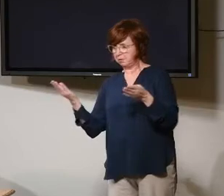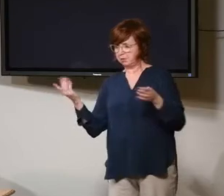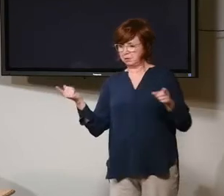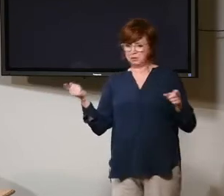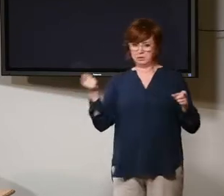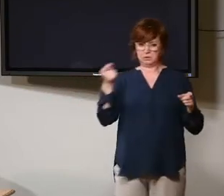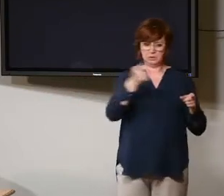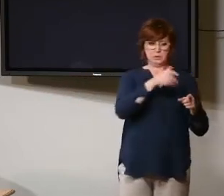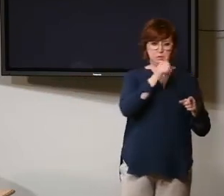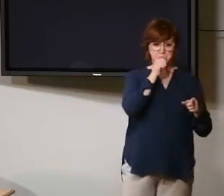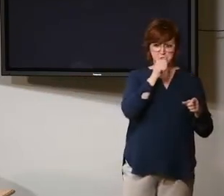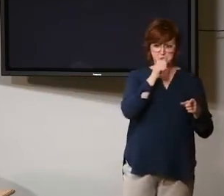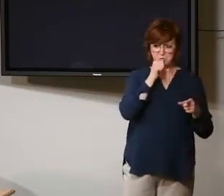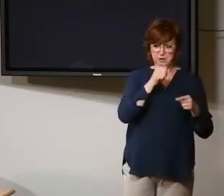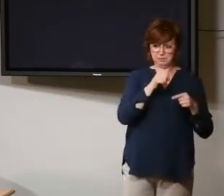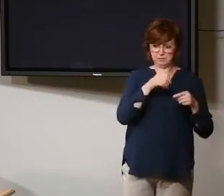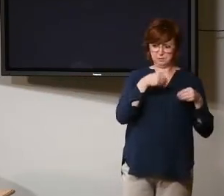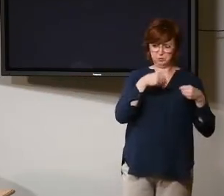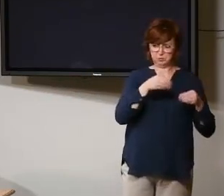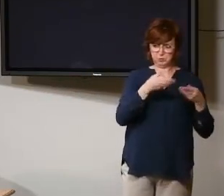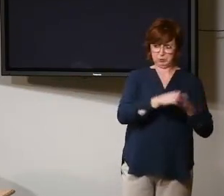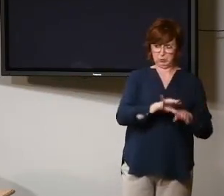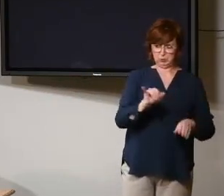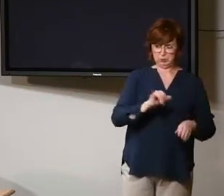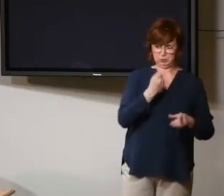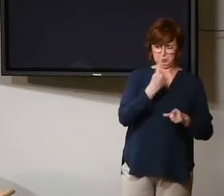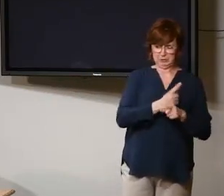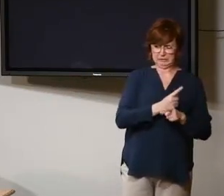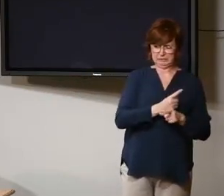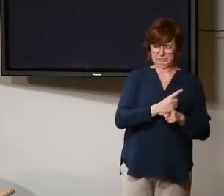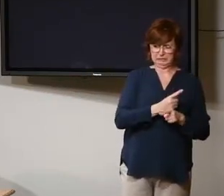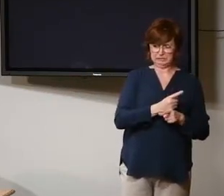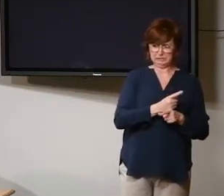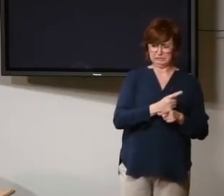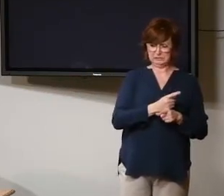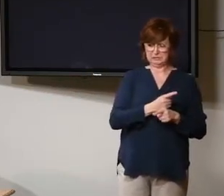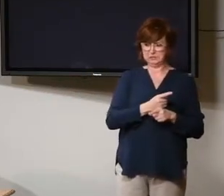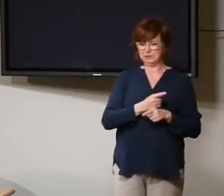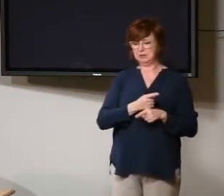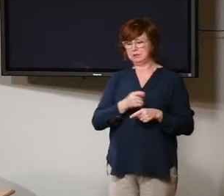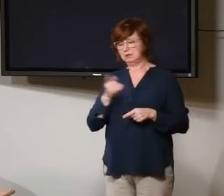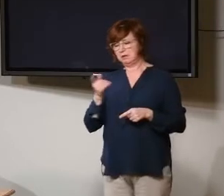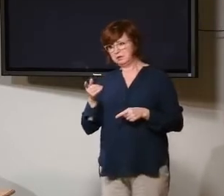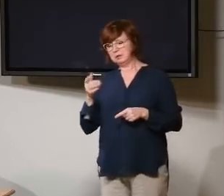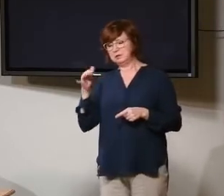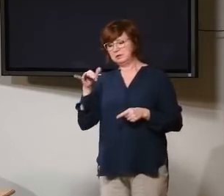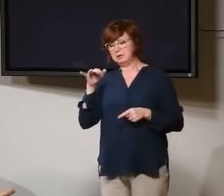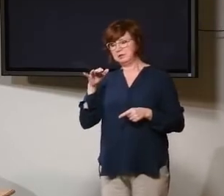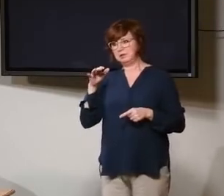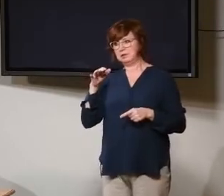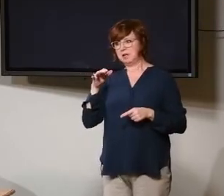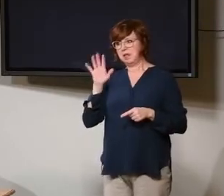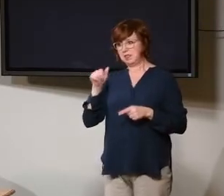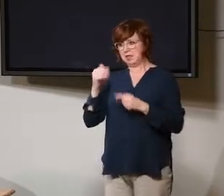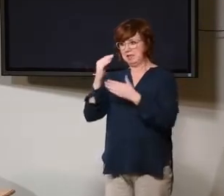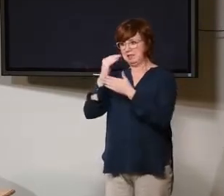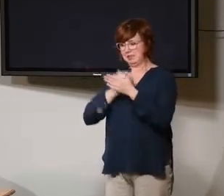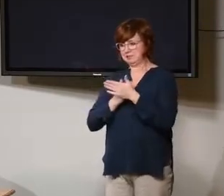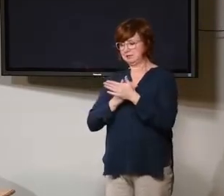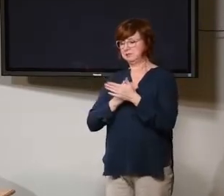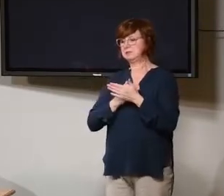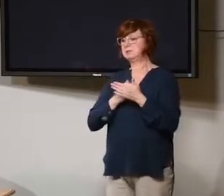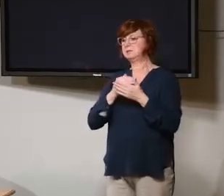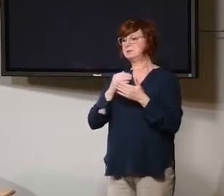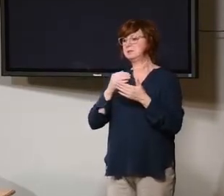would they not? This wasn't the larger part of the conversation that we had with this list, but if we were to close,